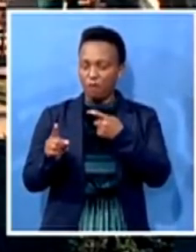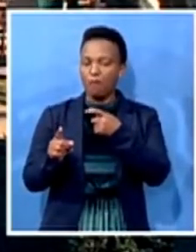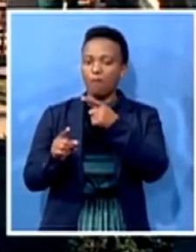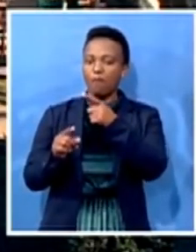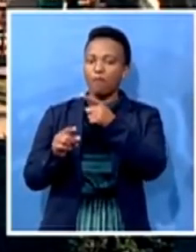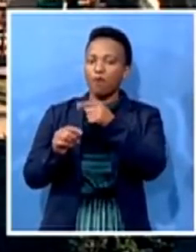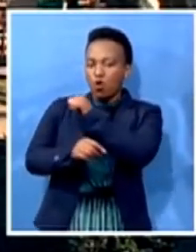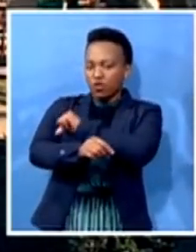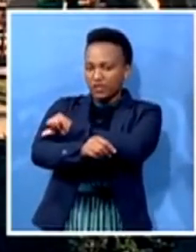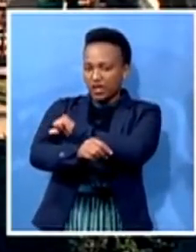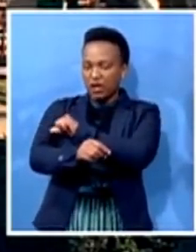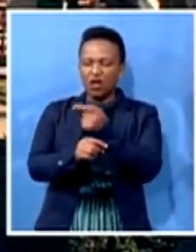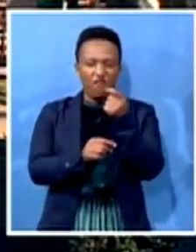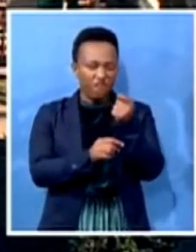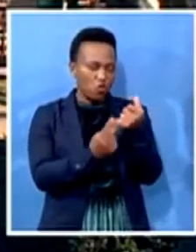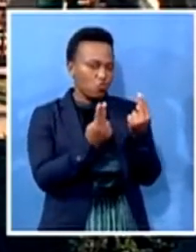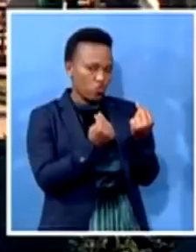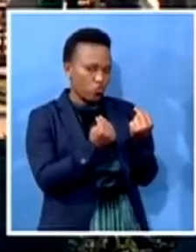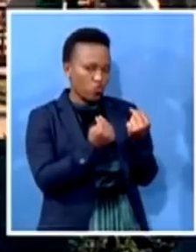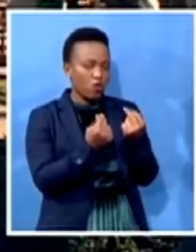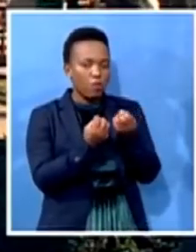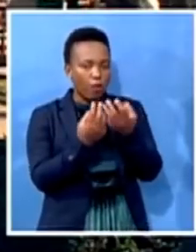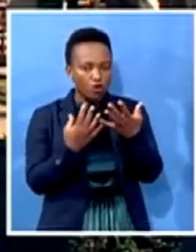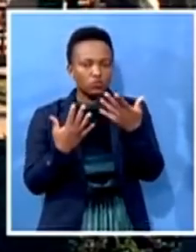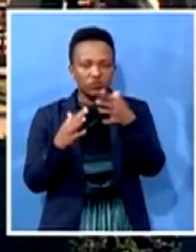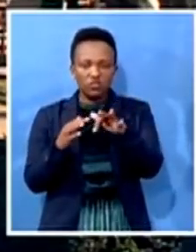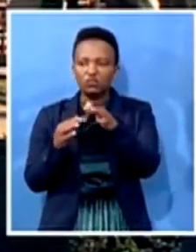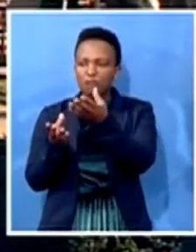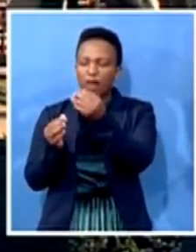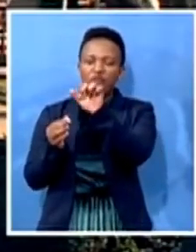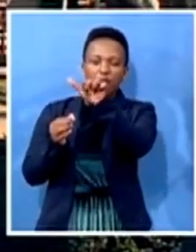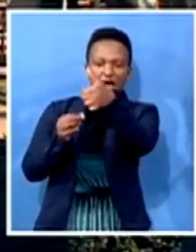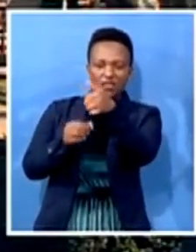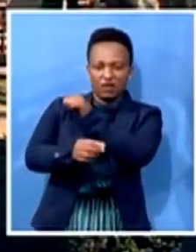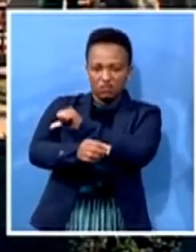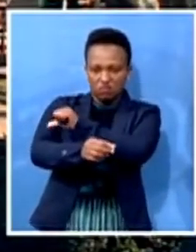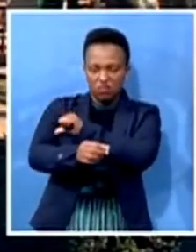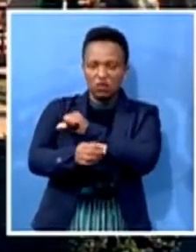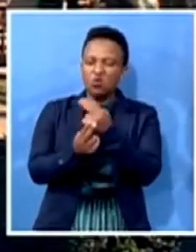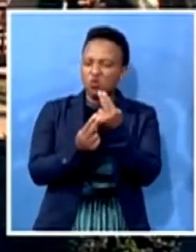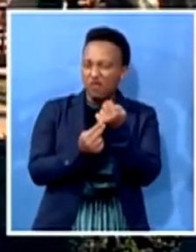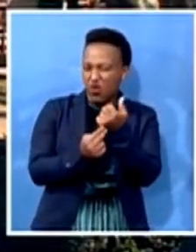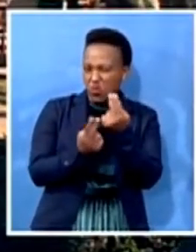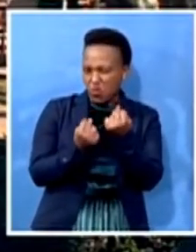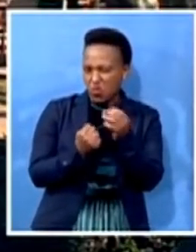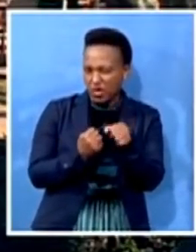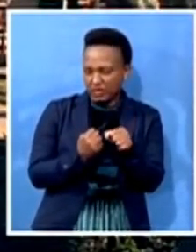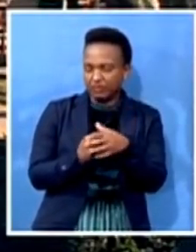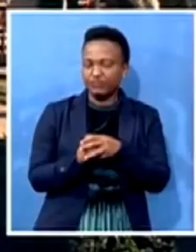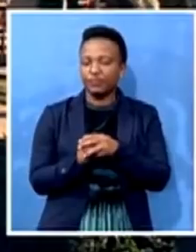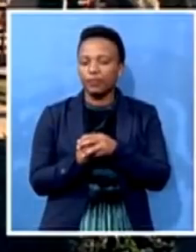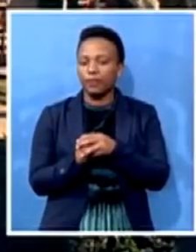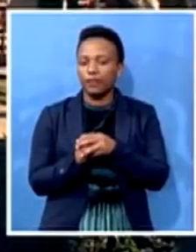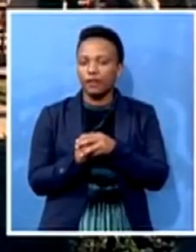the COVID stimulus package, and the staff that we have here now, as the